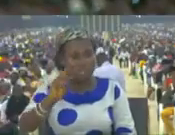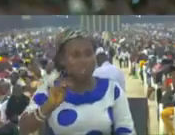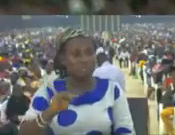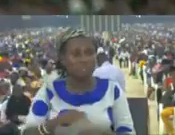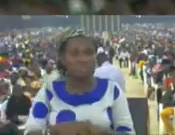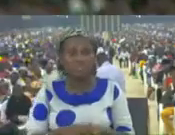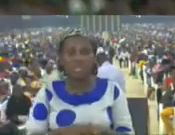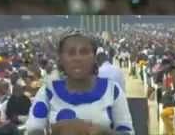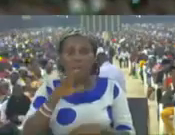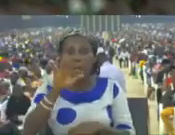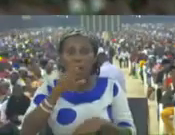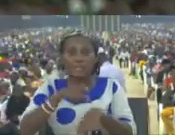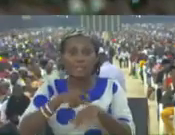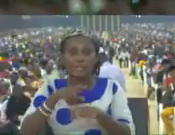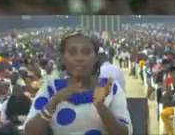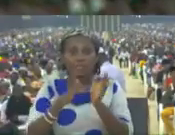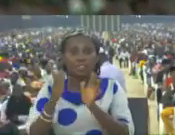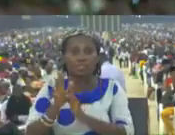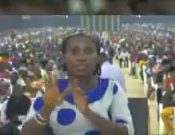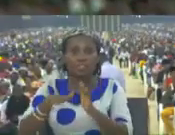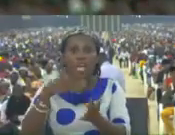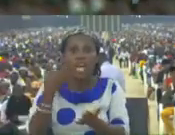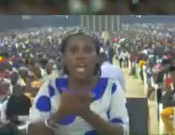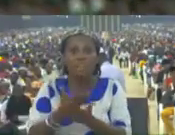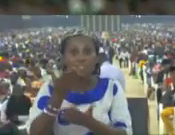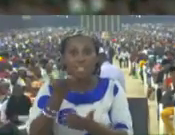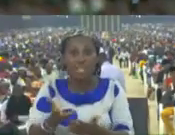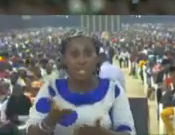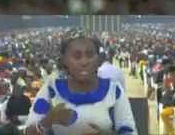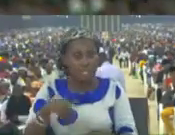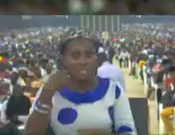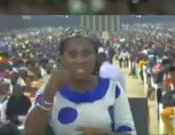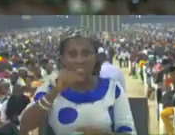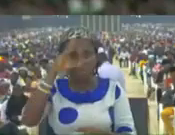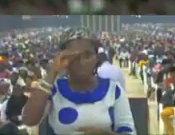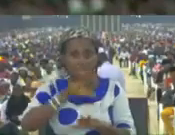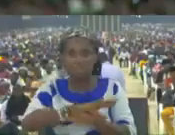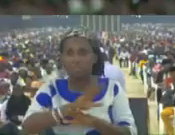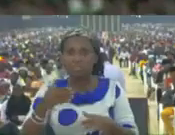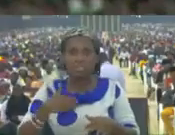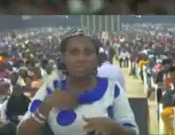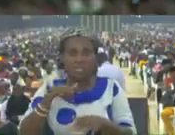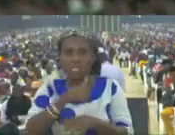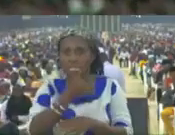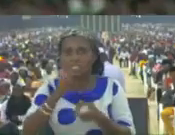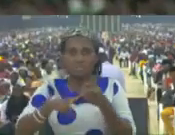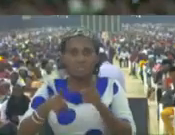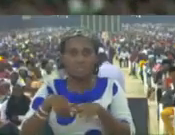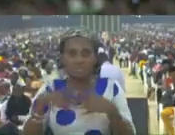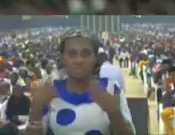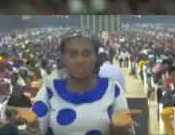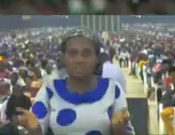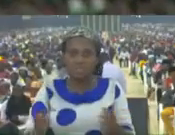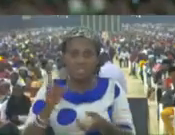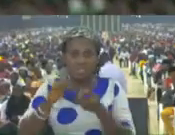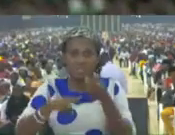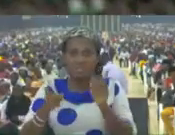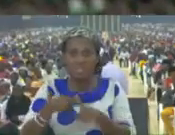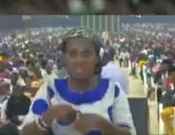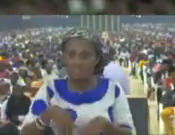By the time Jesus arrived on the scene, he said, I have no man. If you are sick for 38 years, your friends are likely to